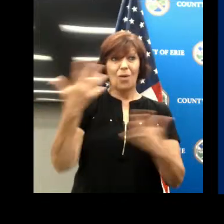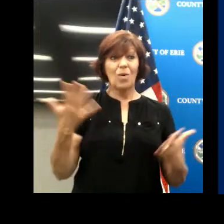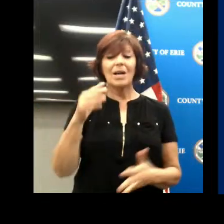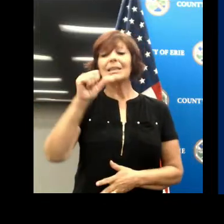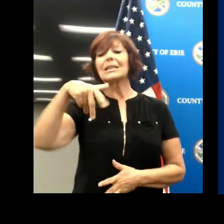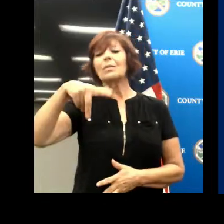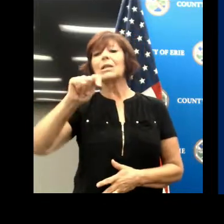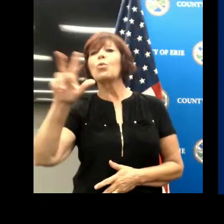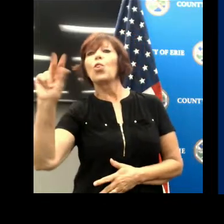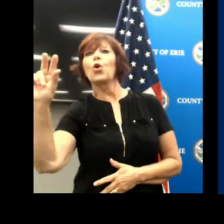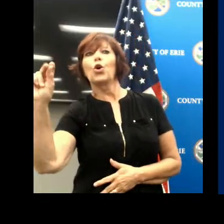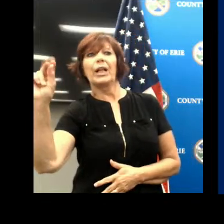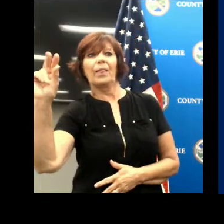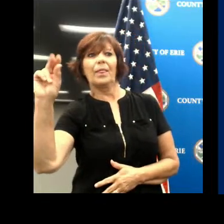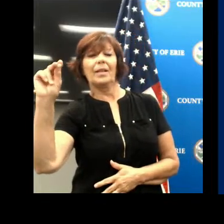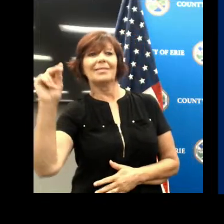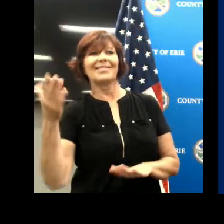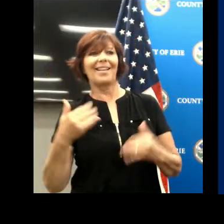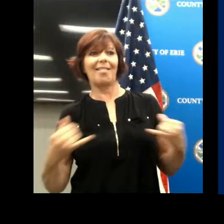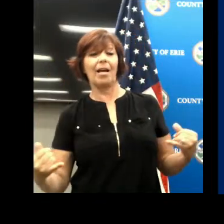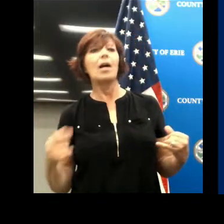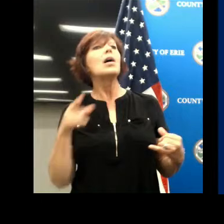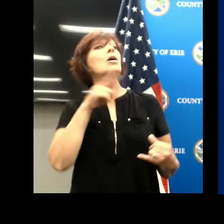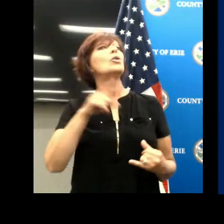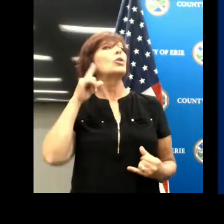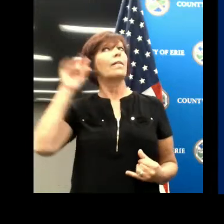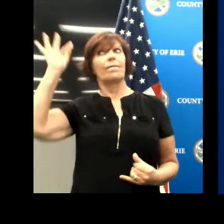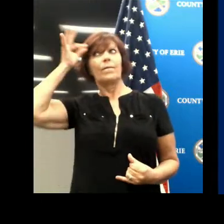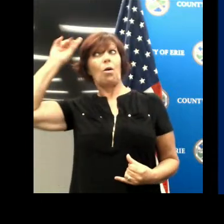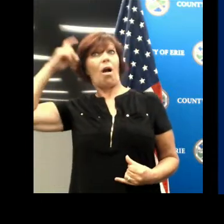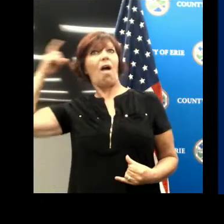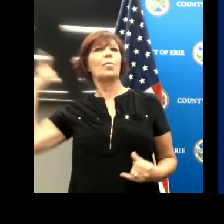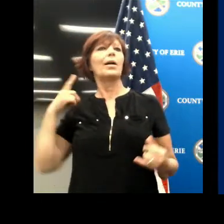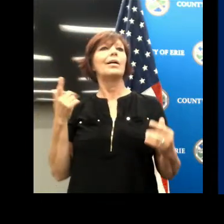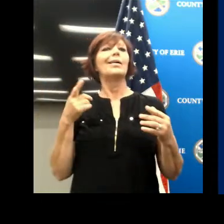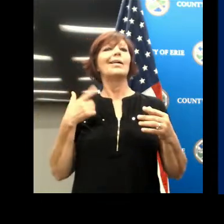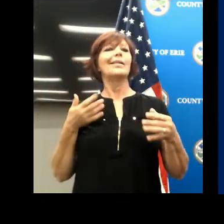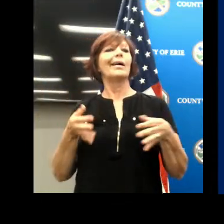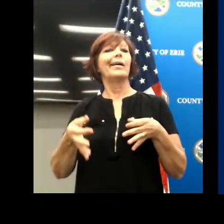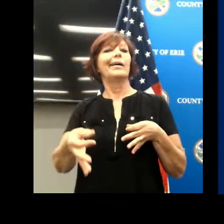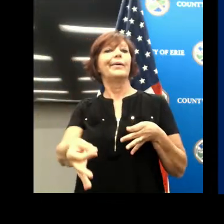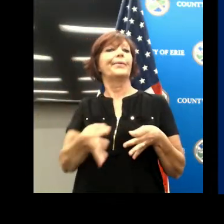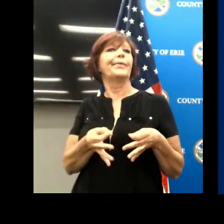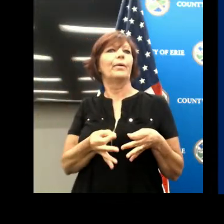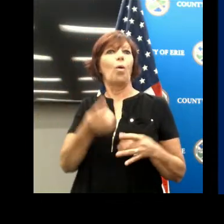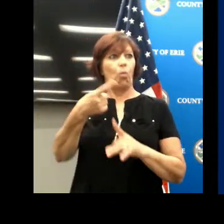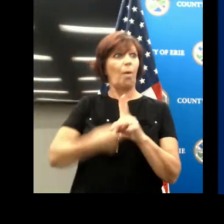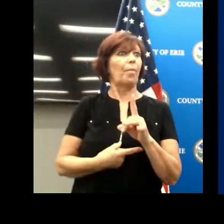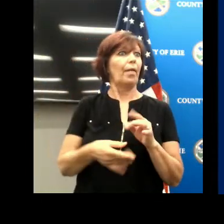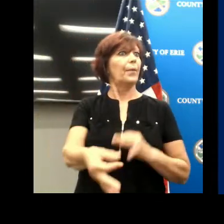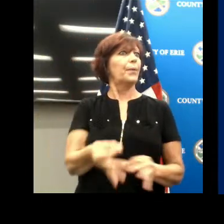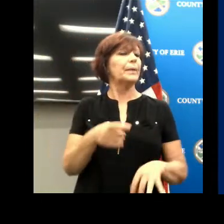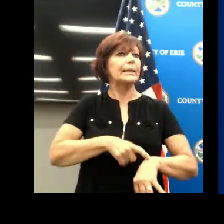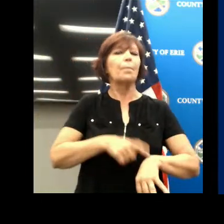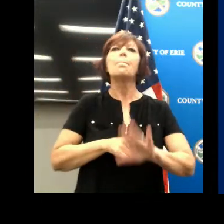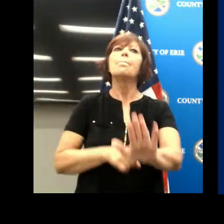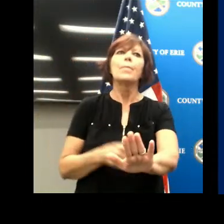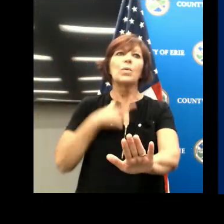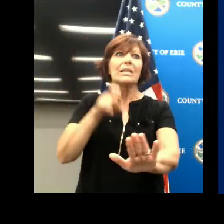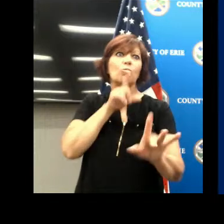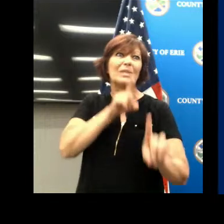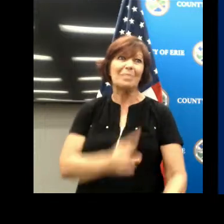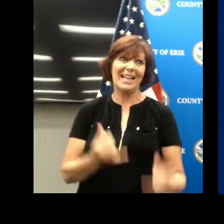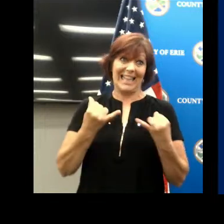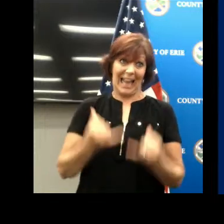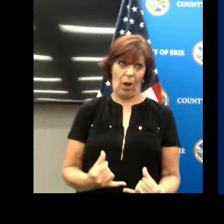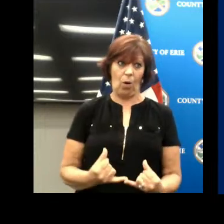30th. As you may have heard, the federal government has shortened the census timeline by a full month. We need people to respond.